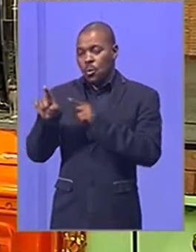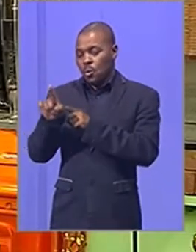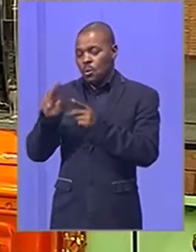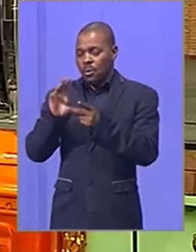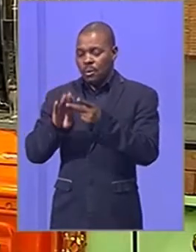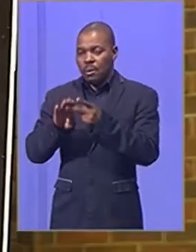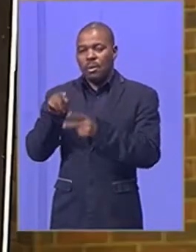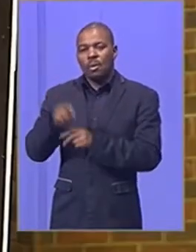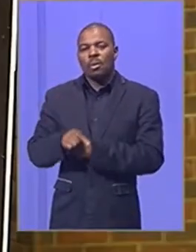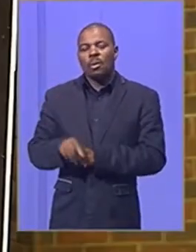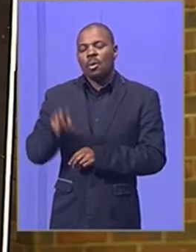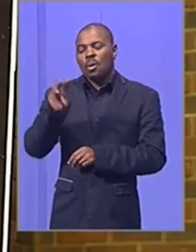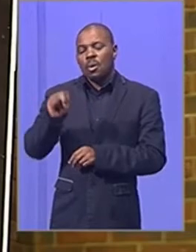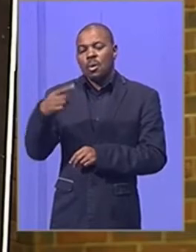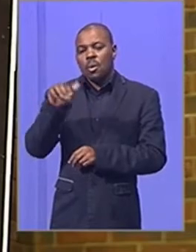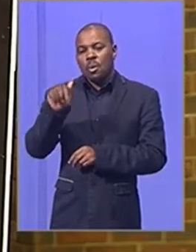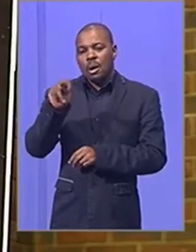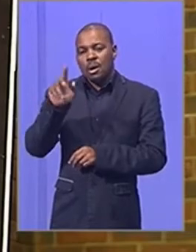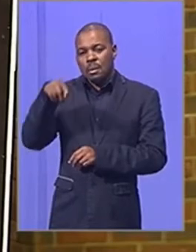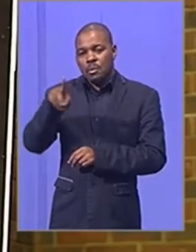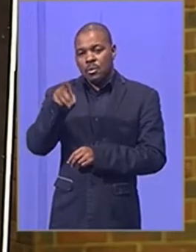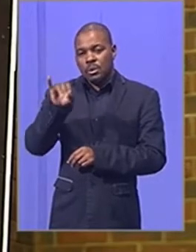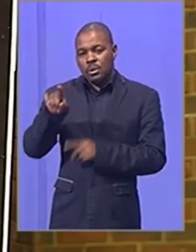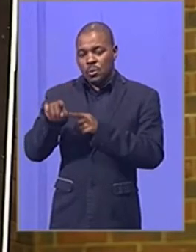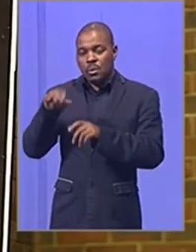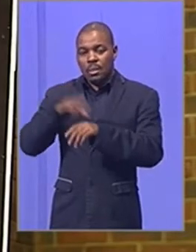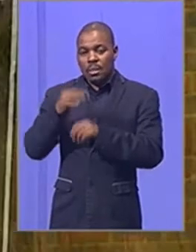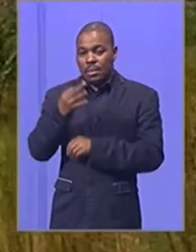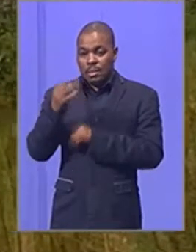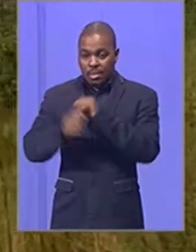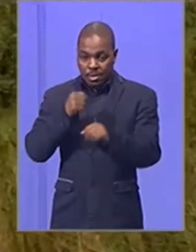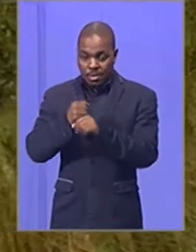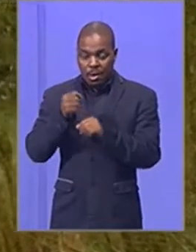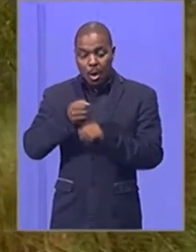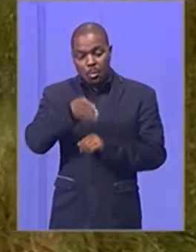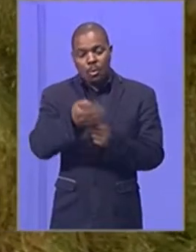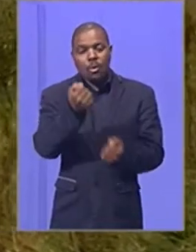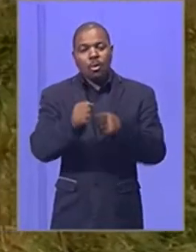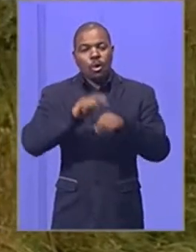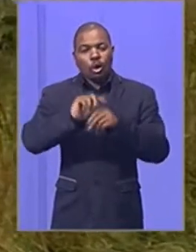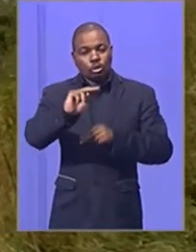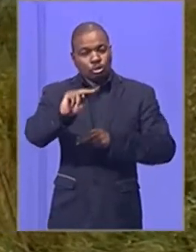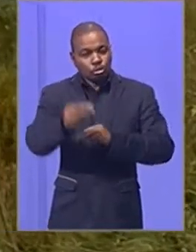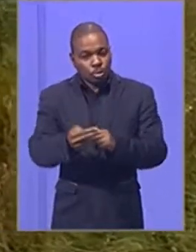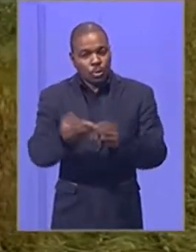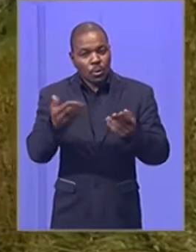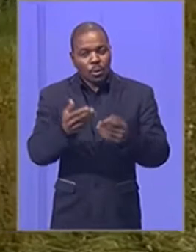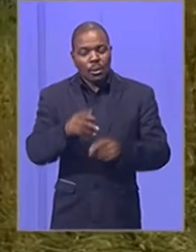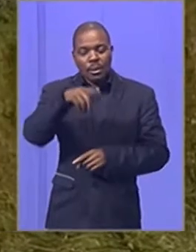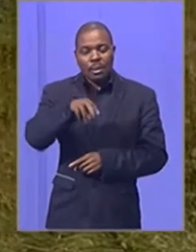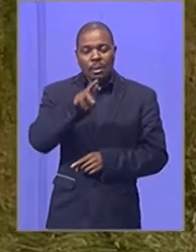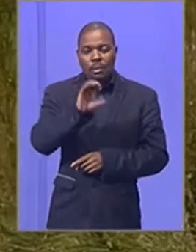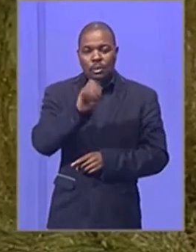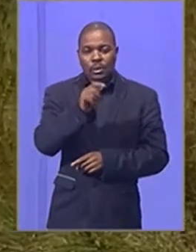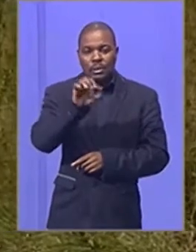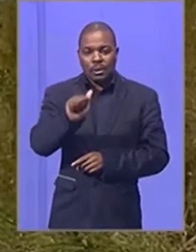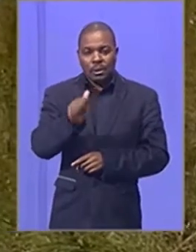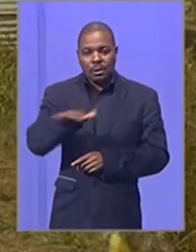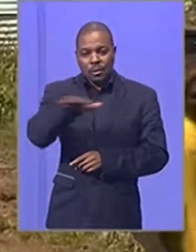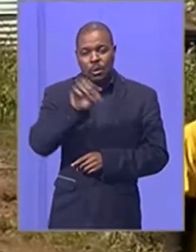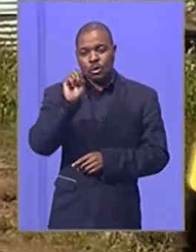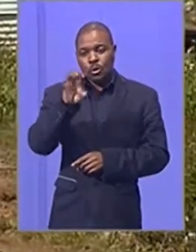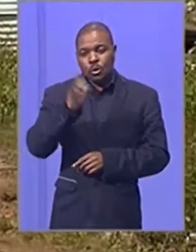Mokgabi Ngwanapudi ya dilemo tse 33 ba hlahelletse ha kgutshwanyane lekgotleng la dinyewe la Masrato a Protea